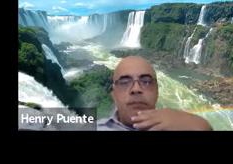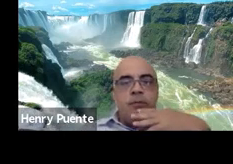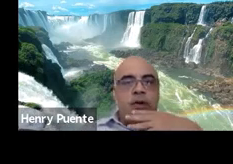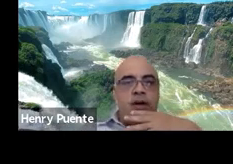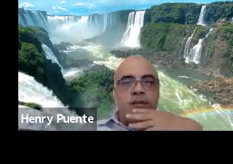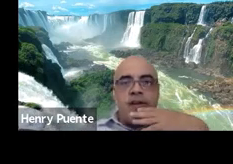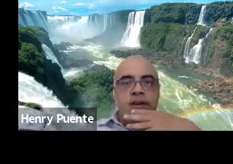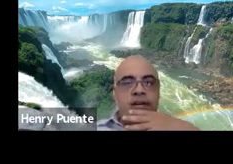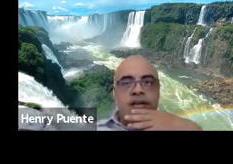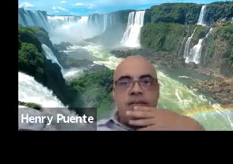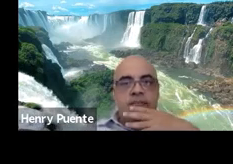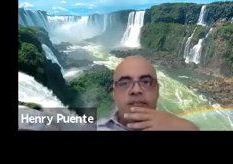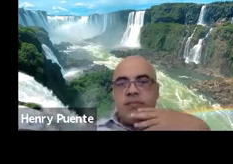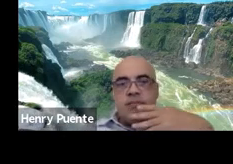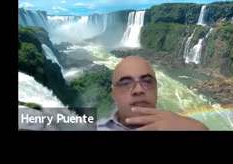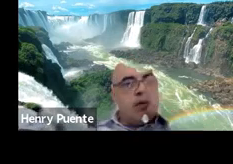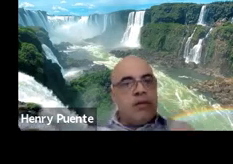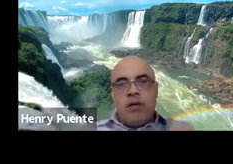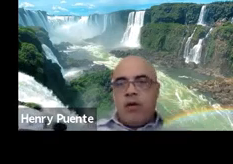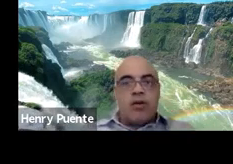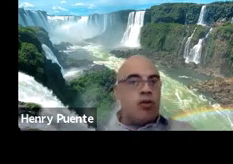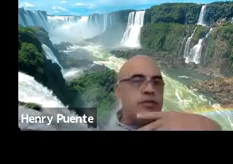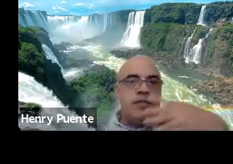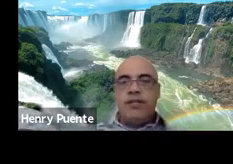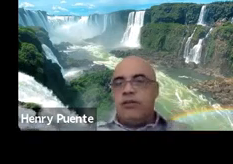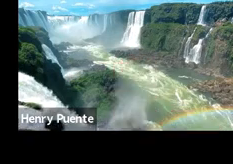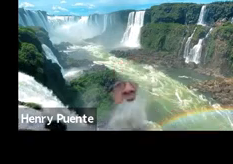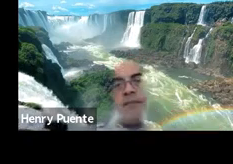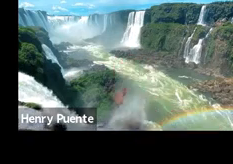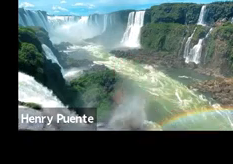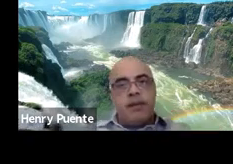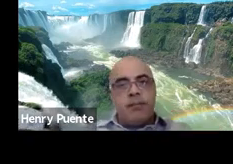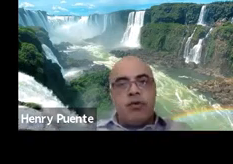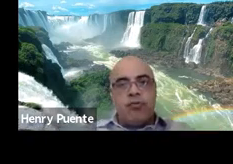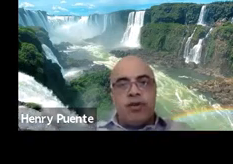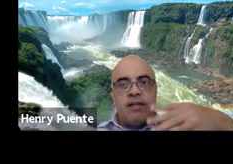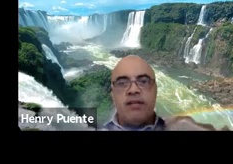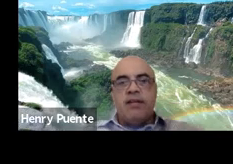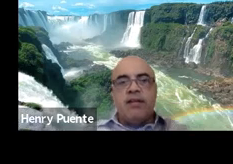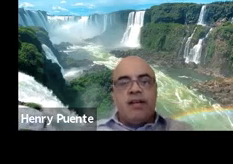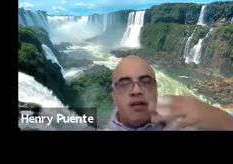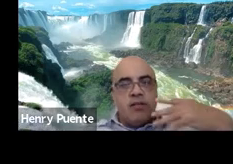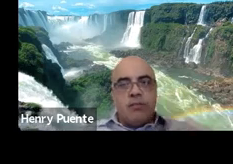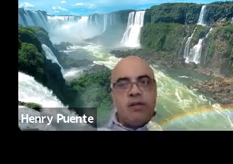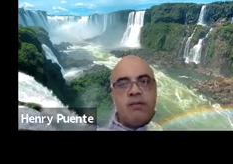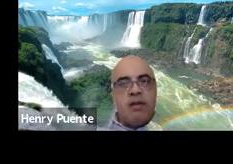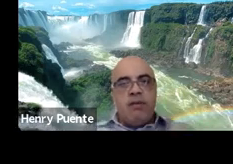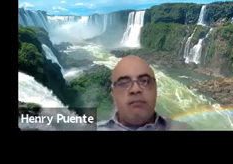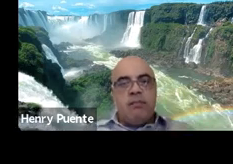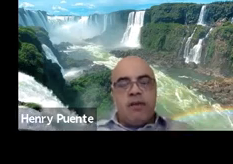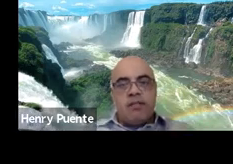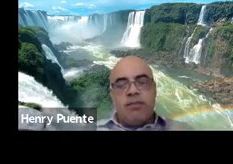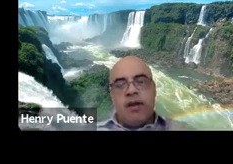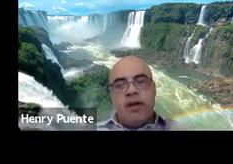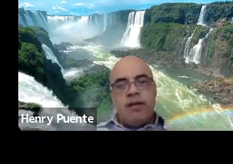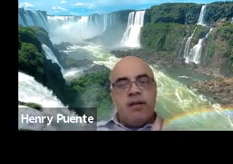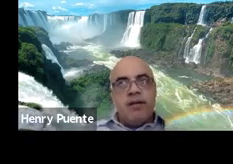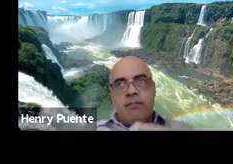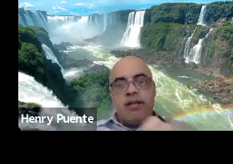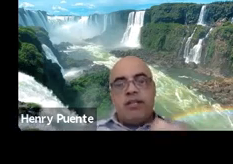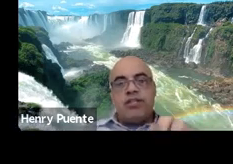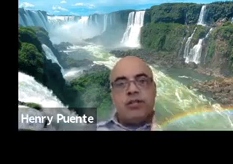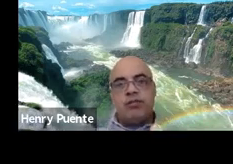the people on there are cursing or doing something inappropriate, it also may be mimicked